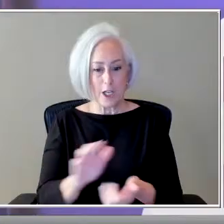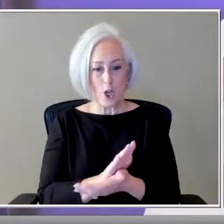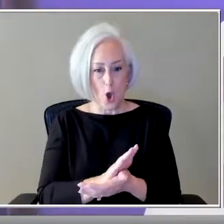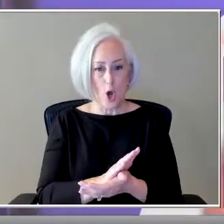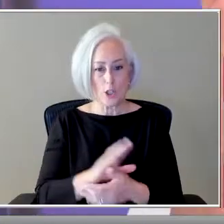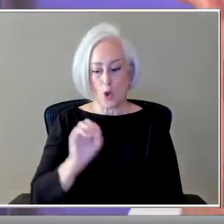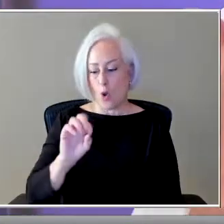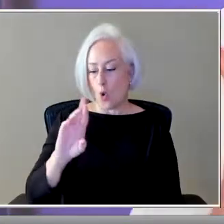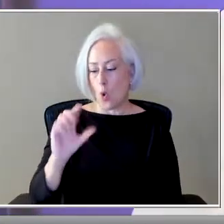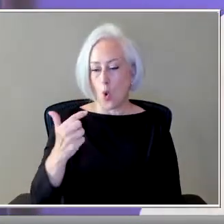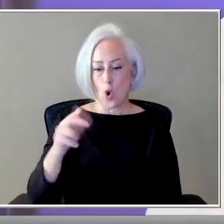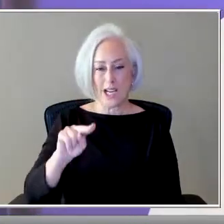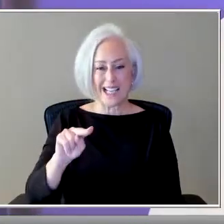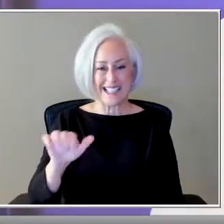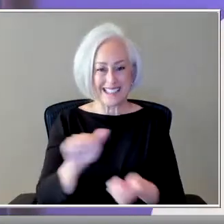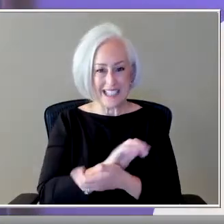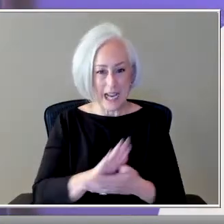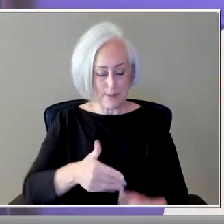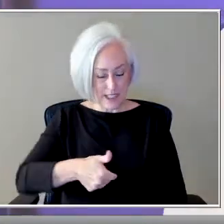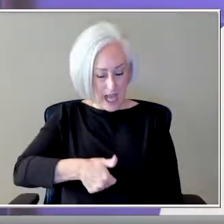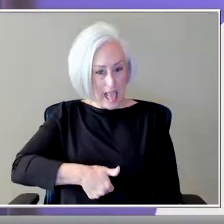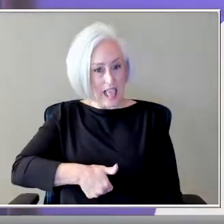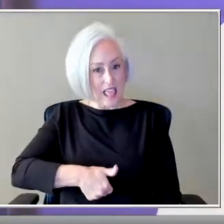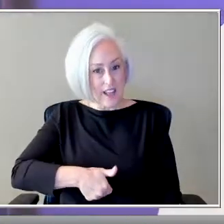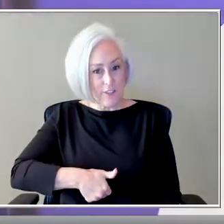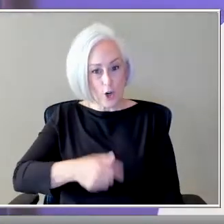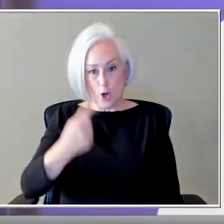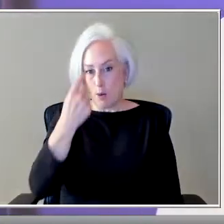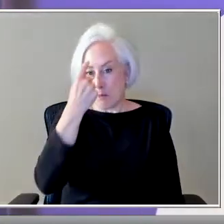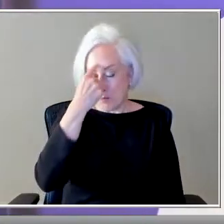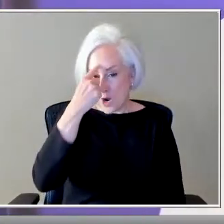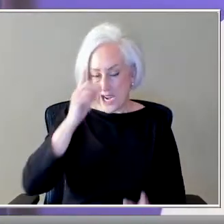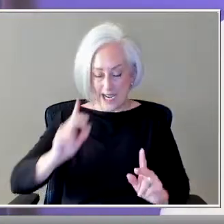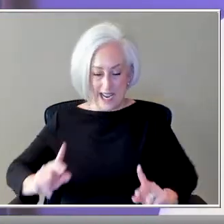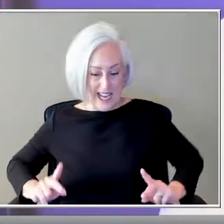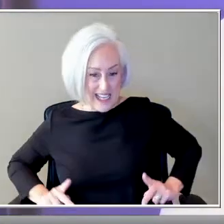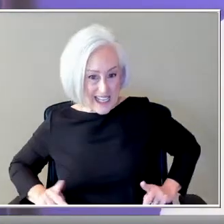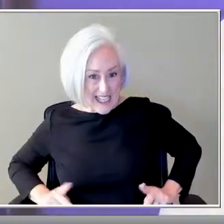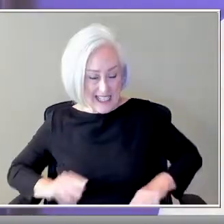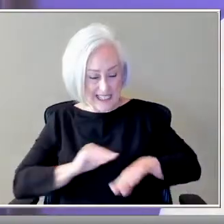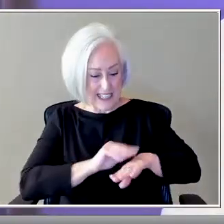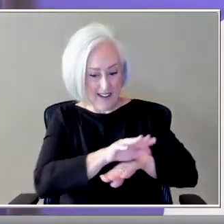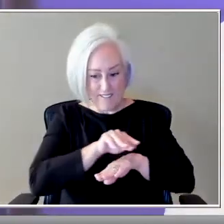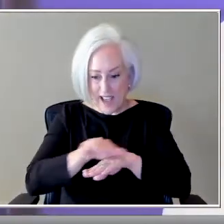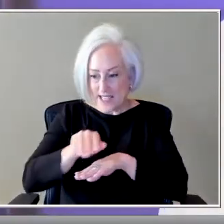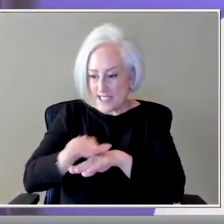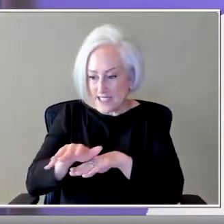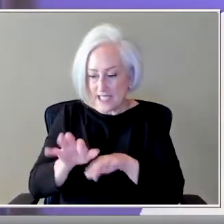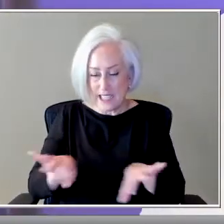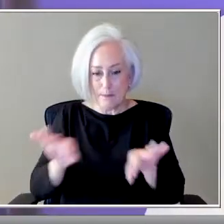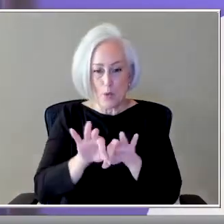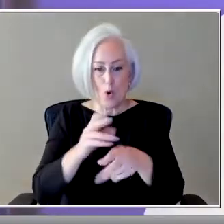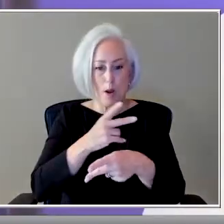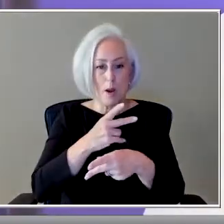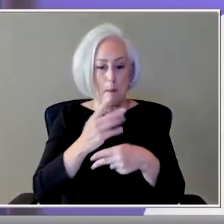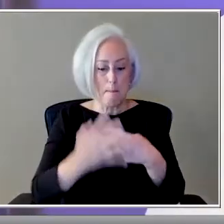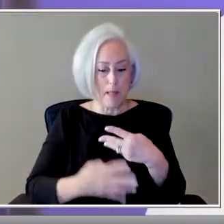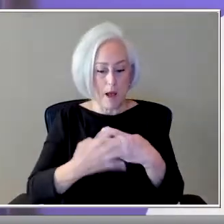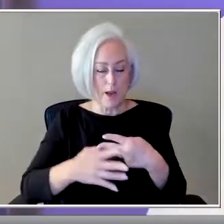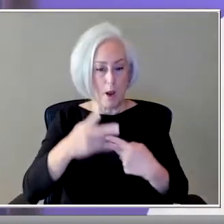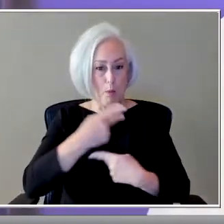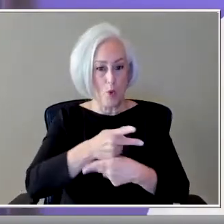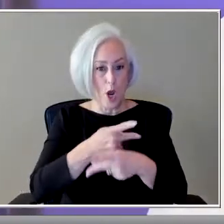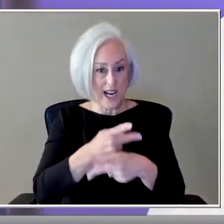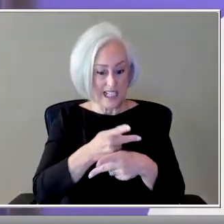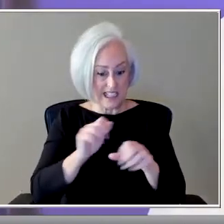of the liver, brain, kidneys starts to affect very important blood products that can potentially